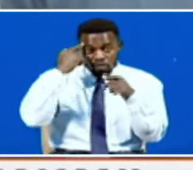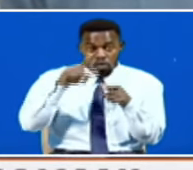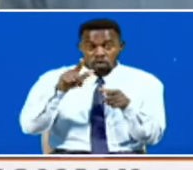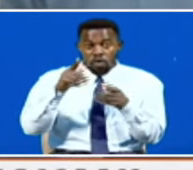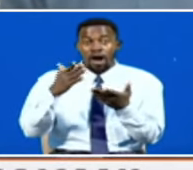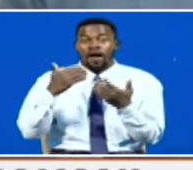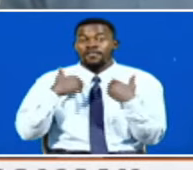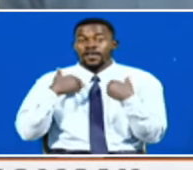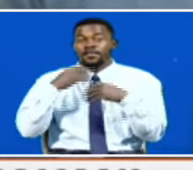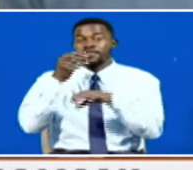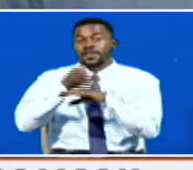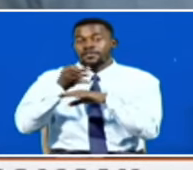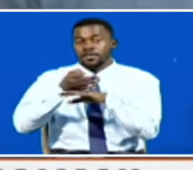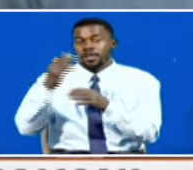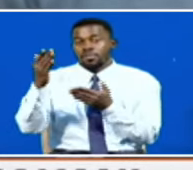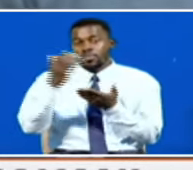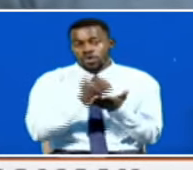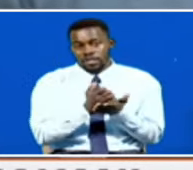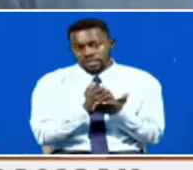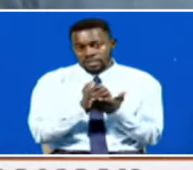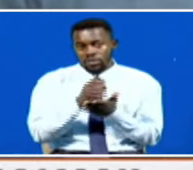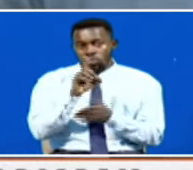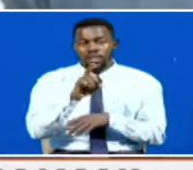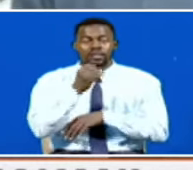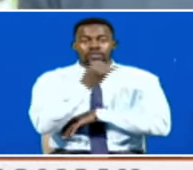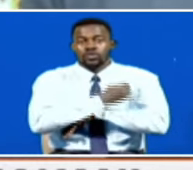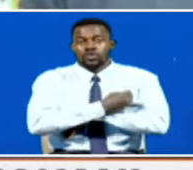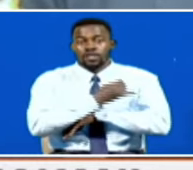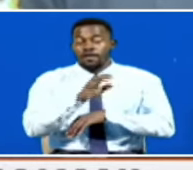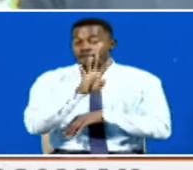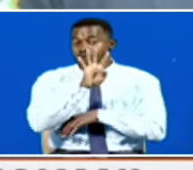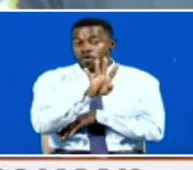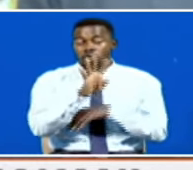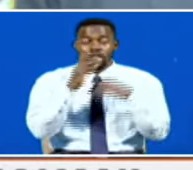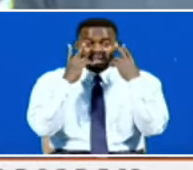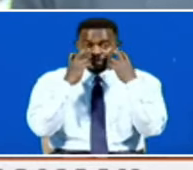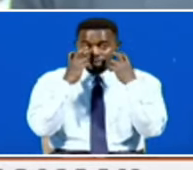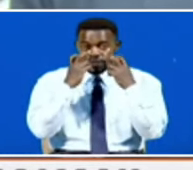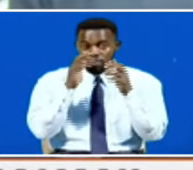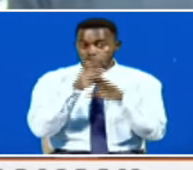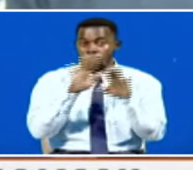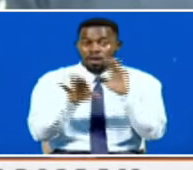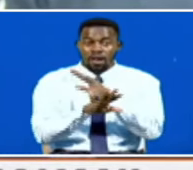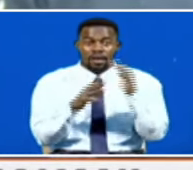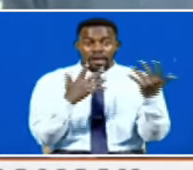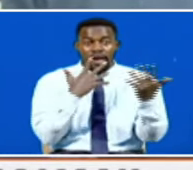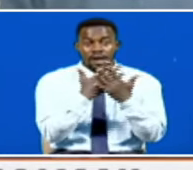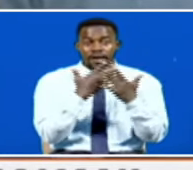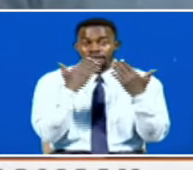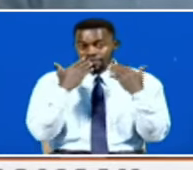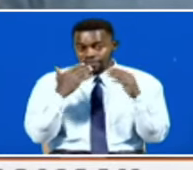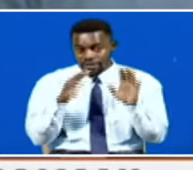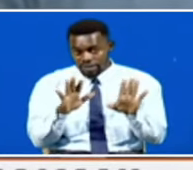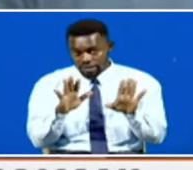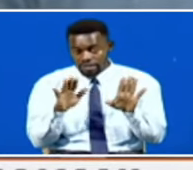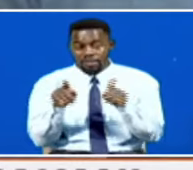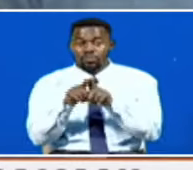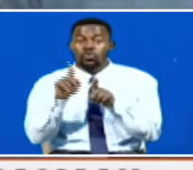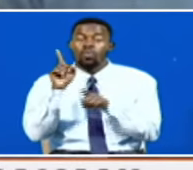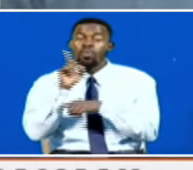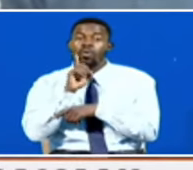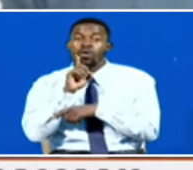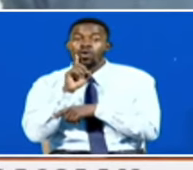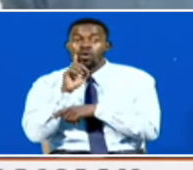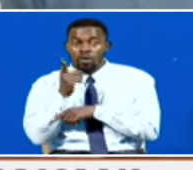employees in that institution. The four suspects have been arrested to be arraigned